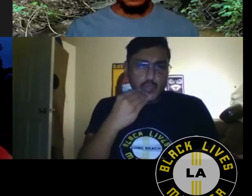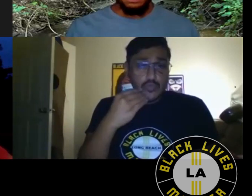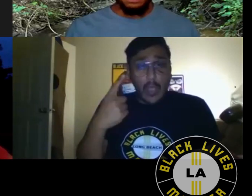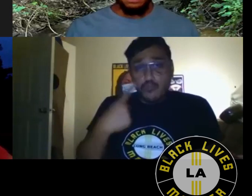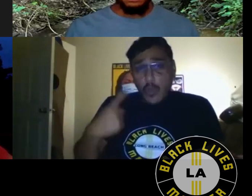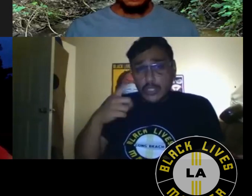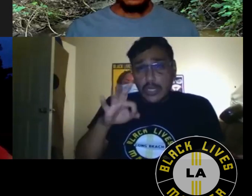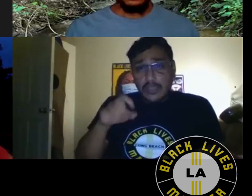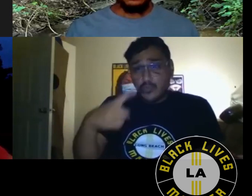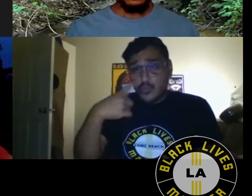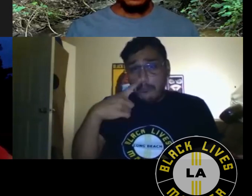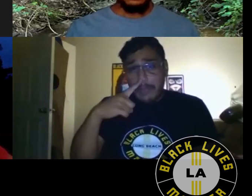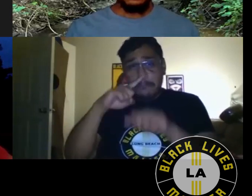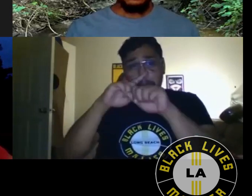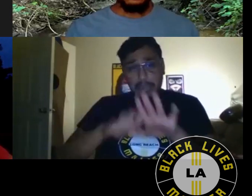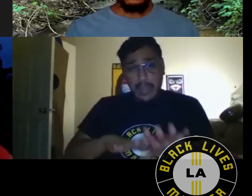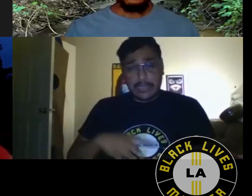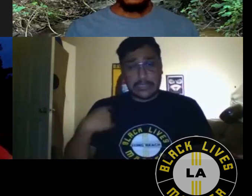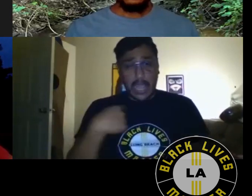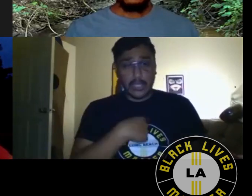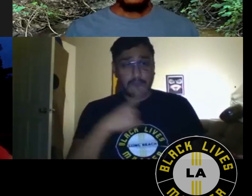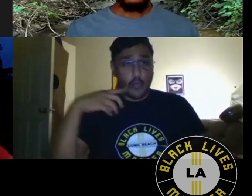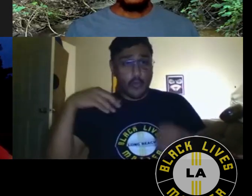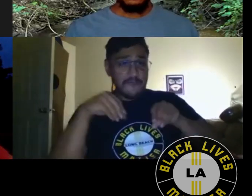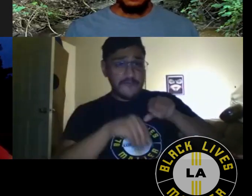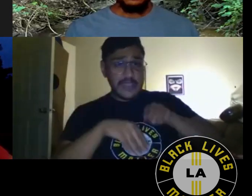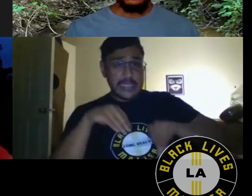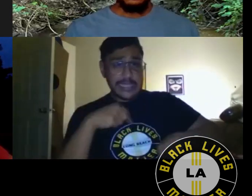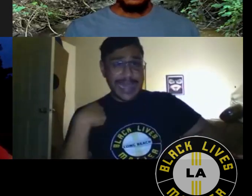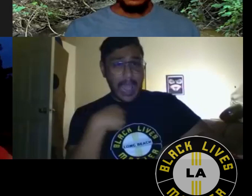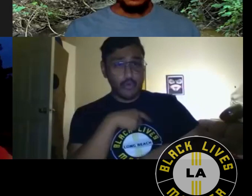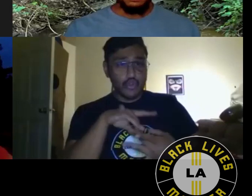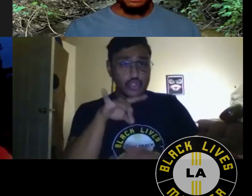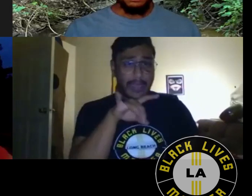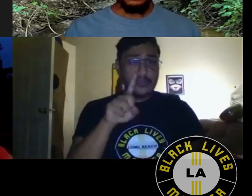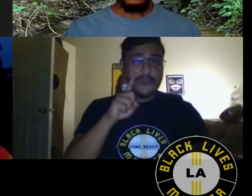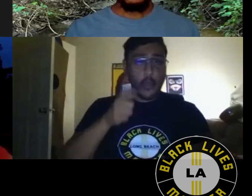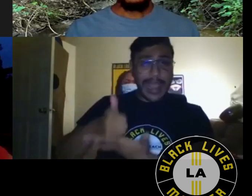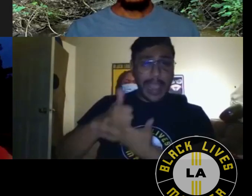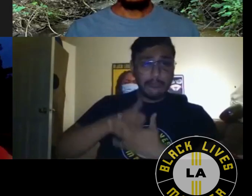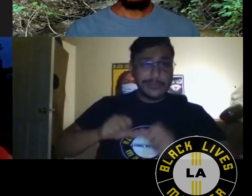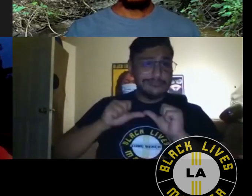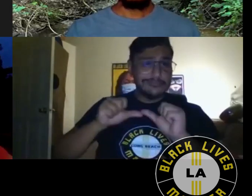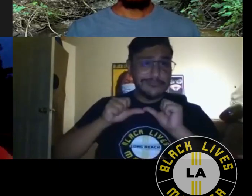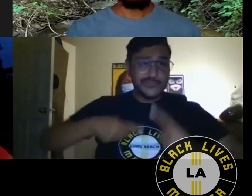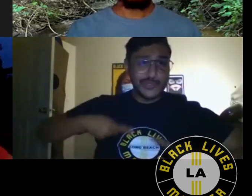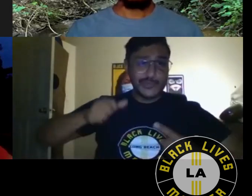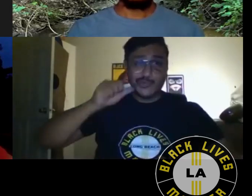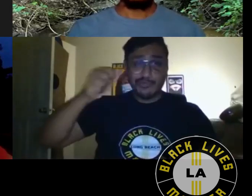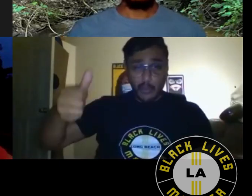us with something to feed our souls, to help us to commit to the struggle tomorrow.